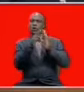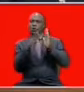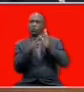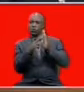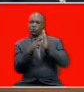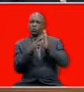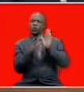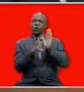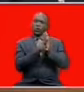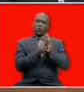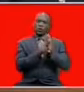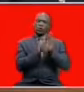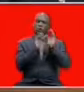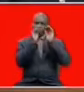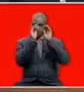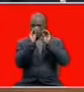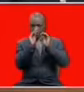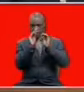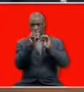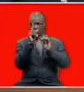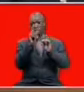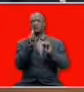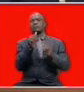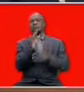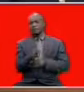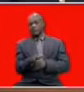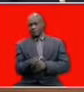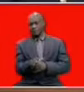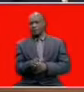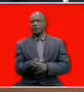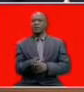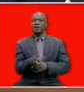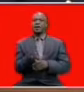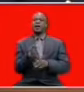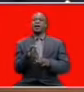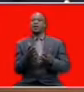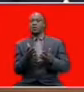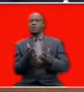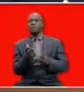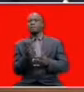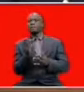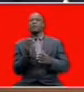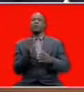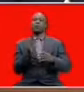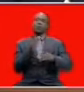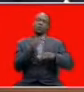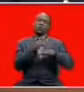itself can't fail you. It can't fail you. It can All right. And lastly, where can viewers get in touch with you? We have a branch.